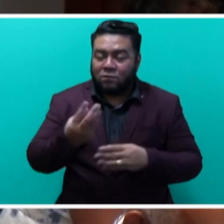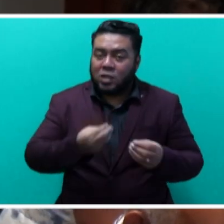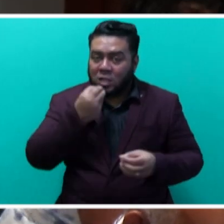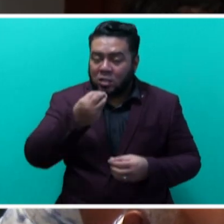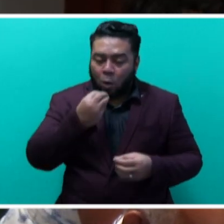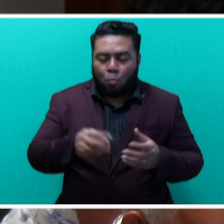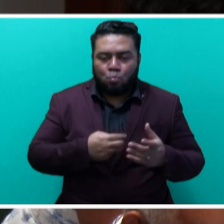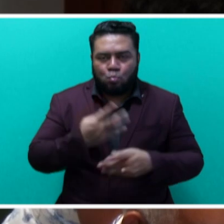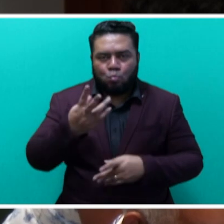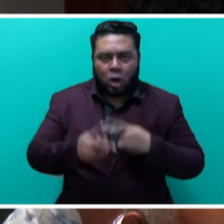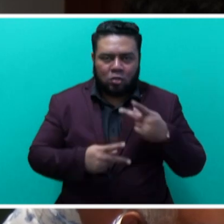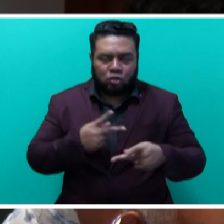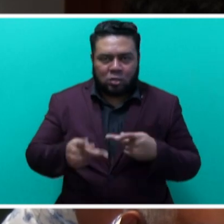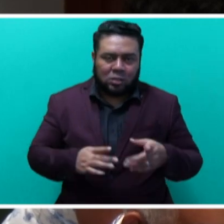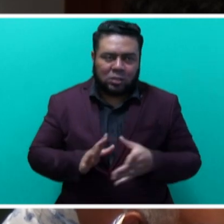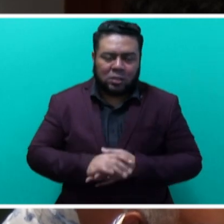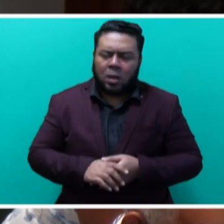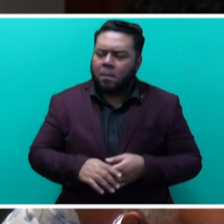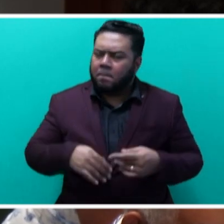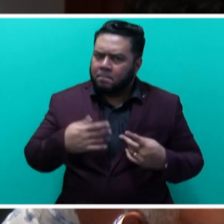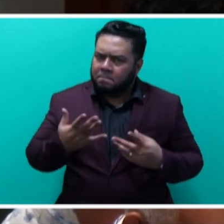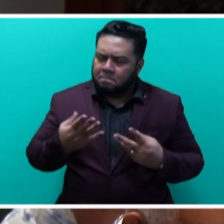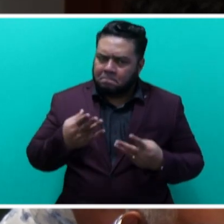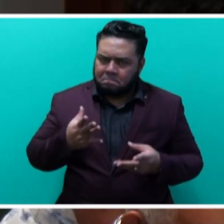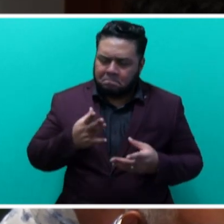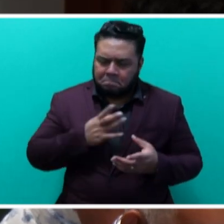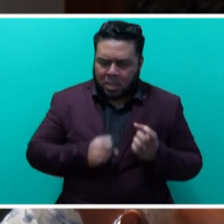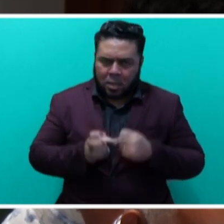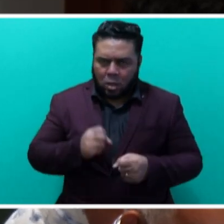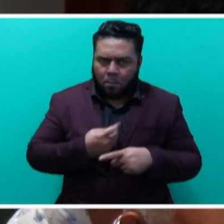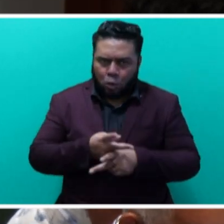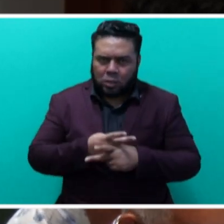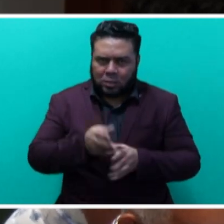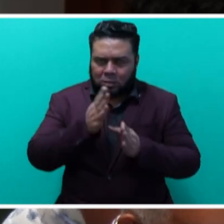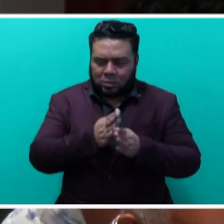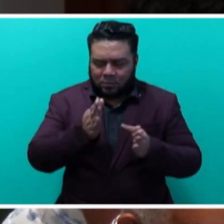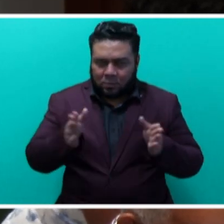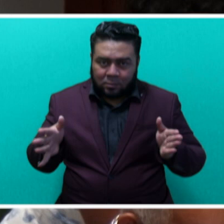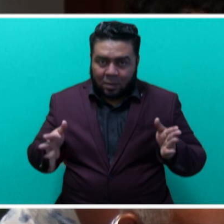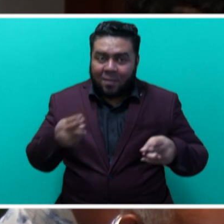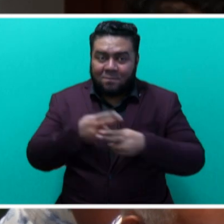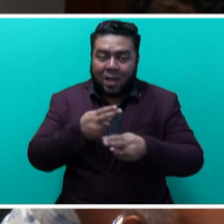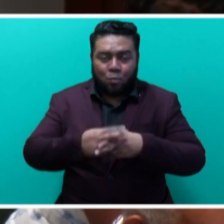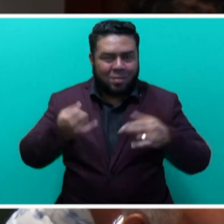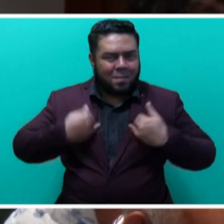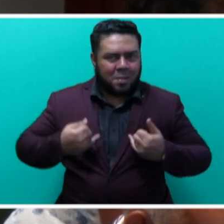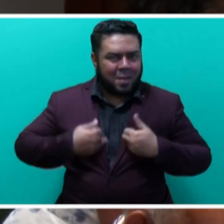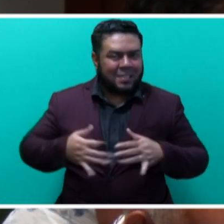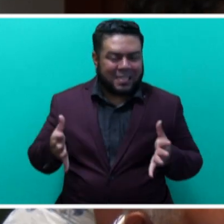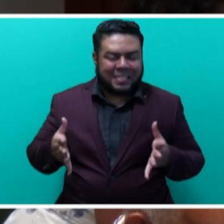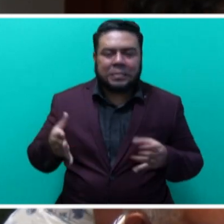production, and a modern milk processing plant. The farm will implement an intensive